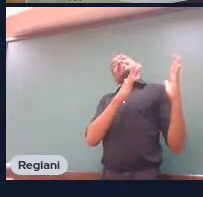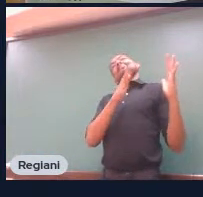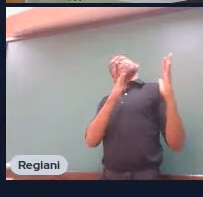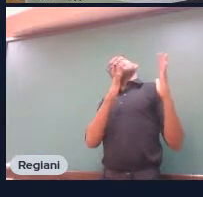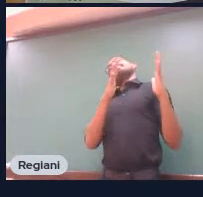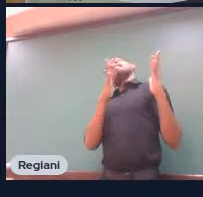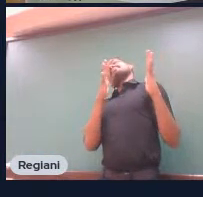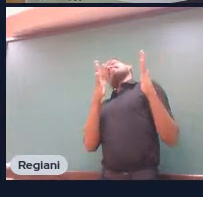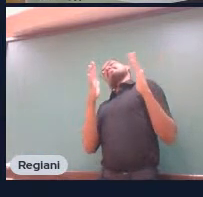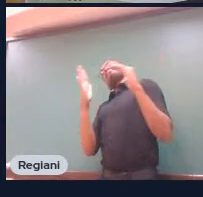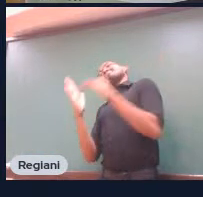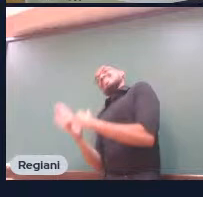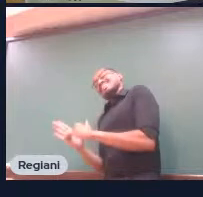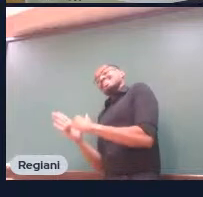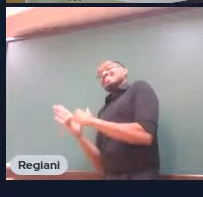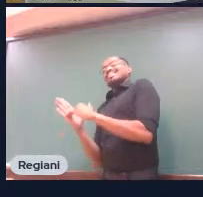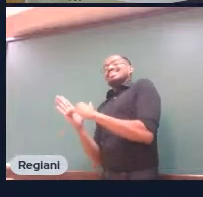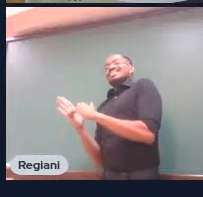But